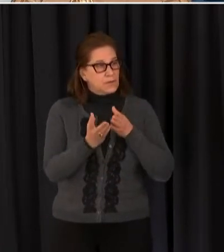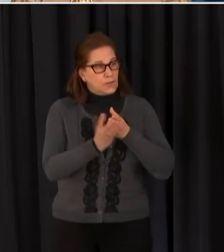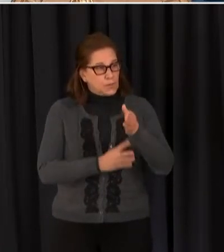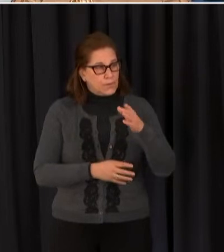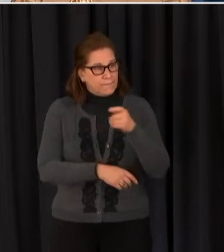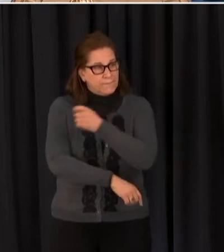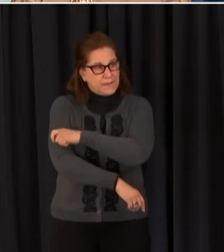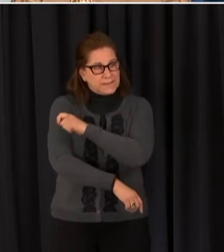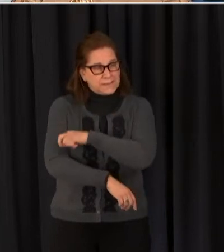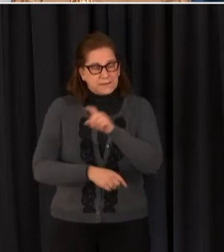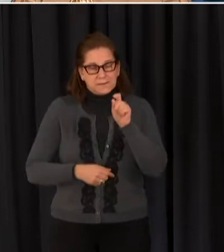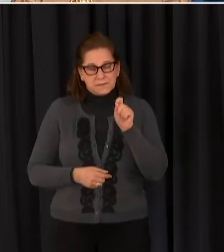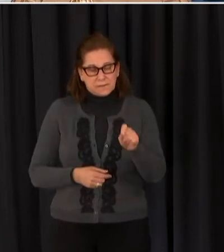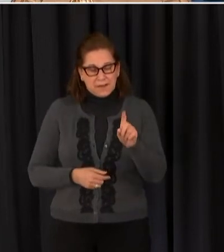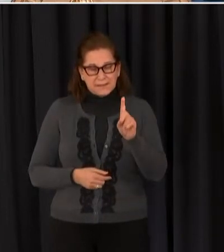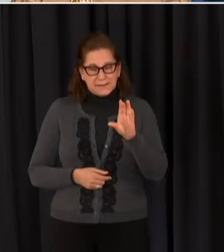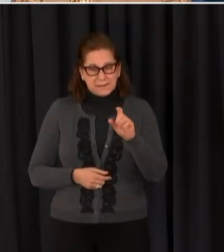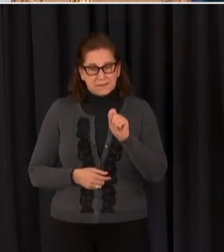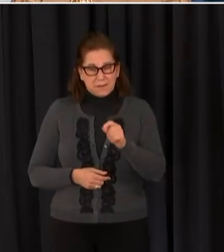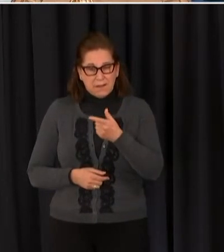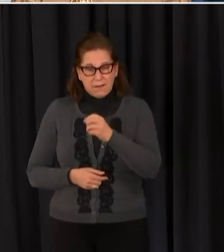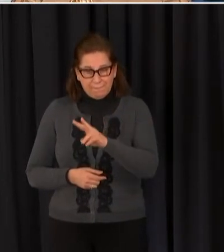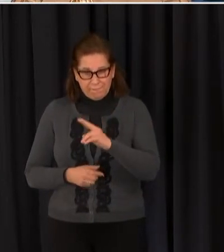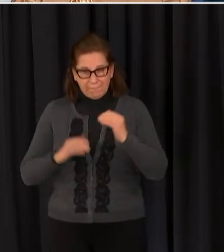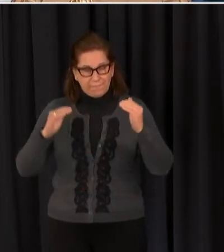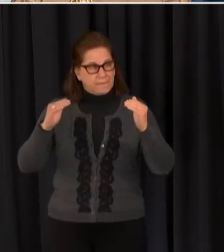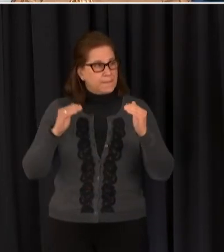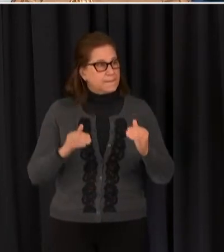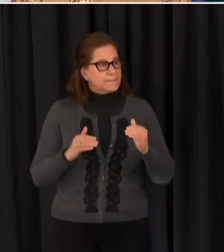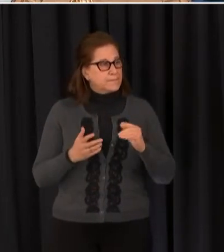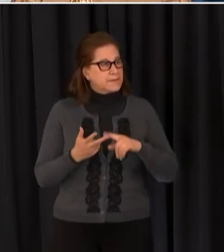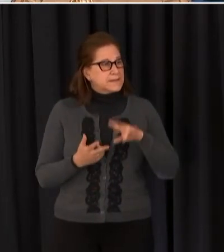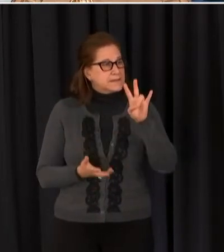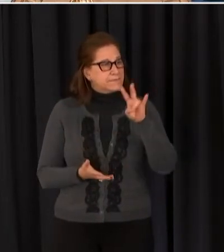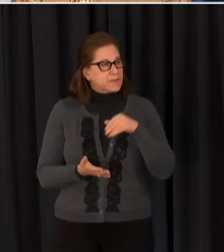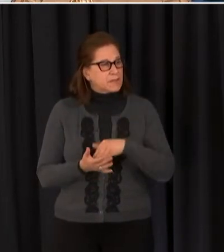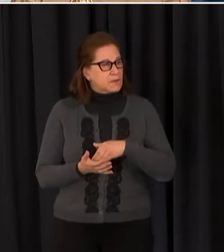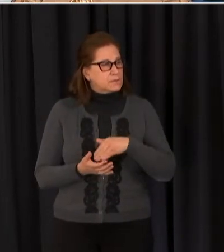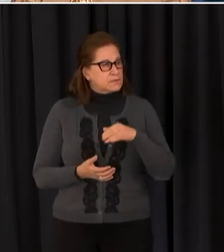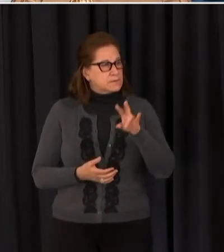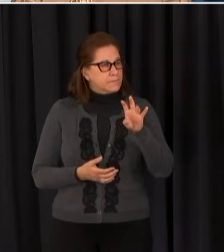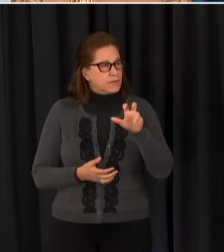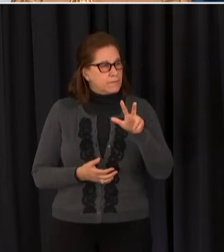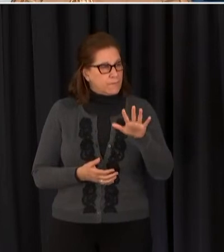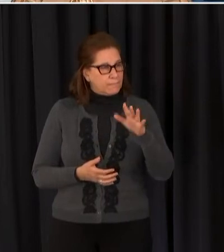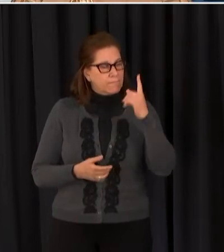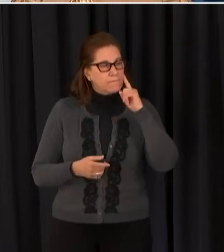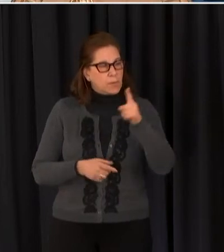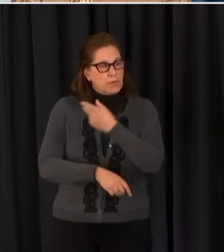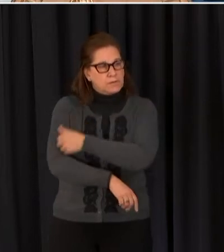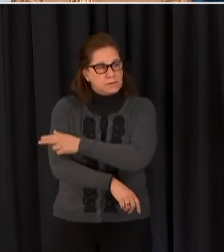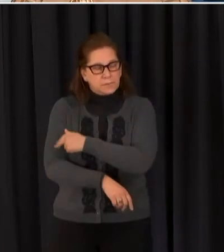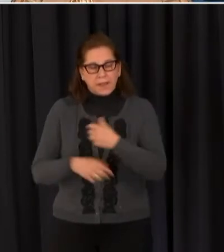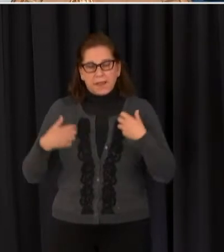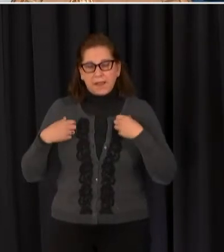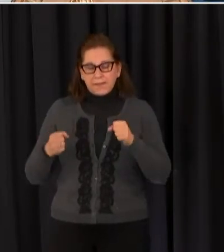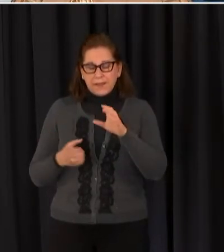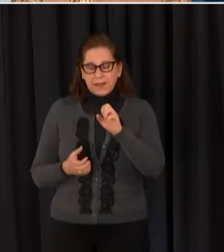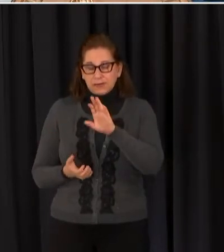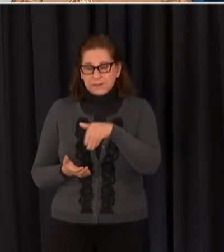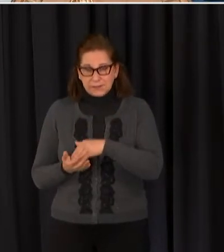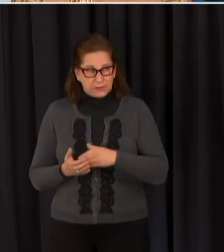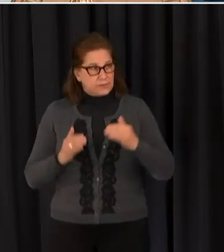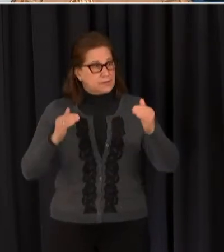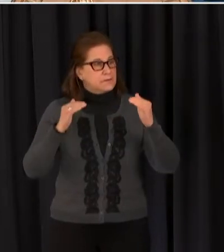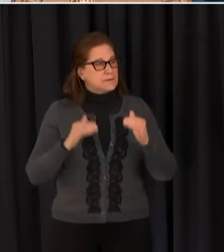to hospitals and healthcare centers in the district to distribute to their patients, and also 2,700 doses